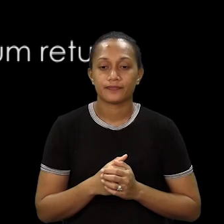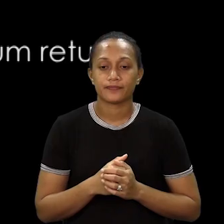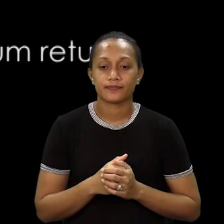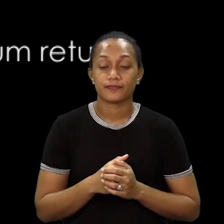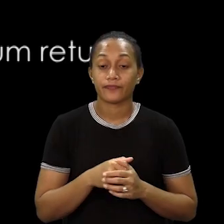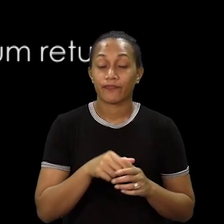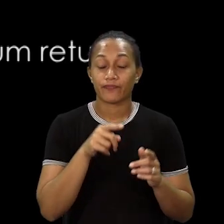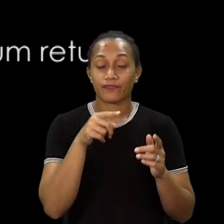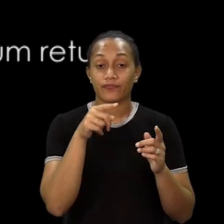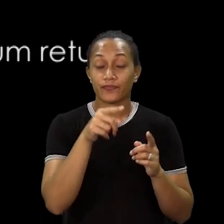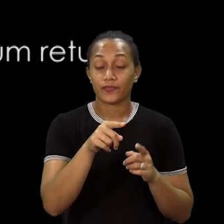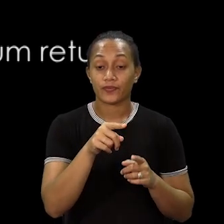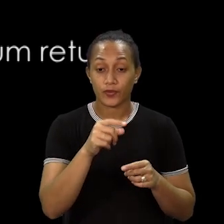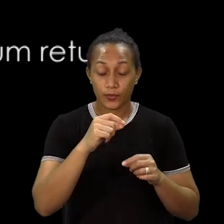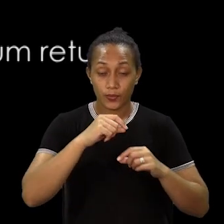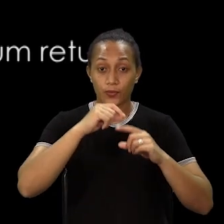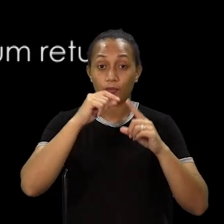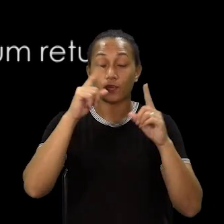wake.